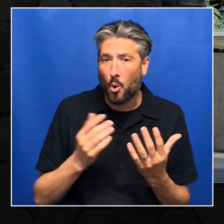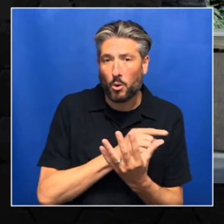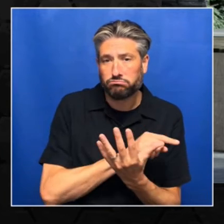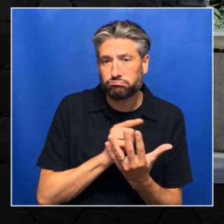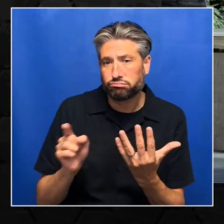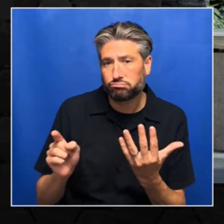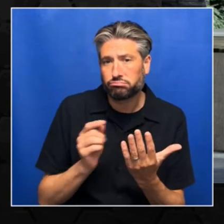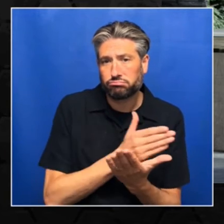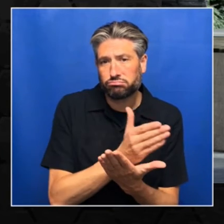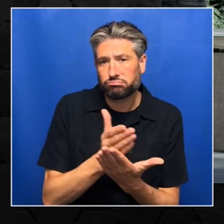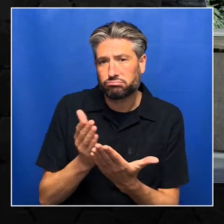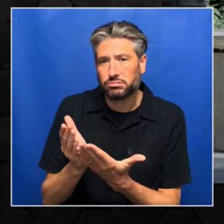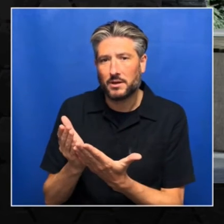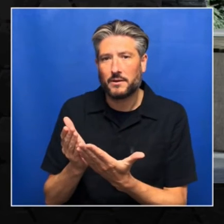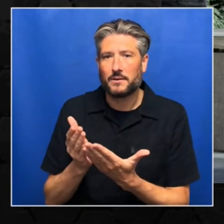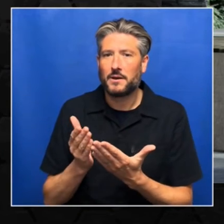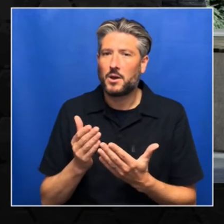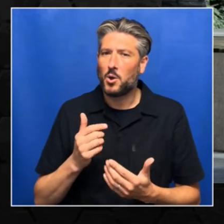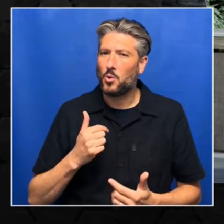start.